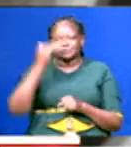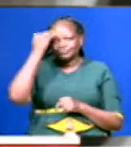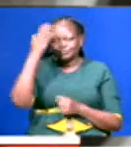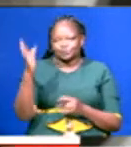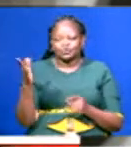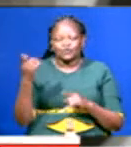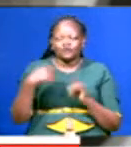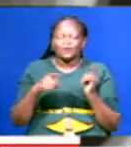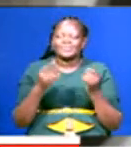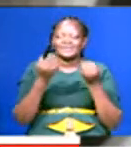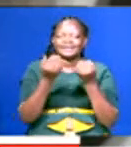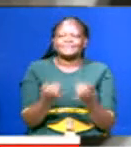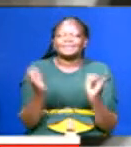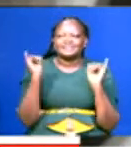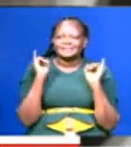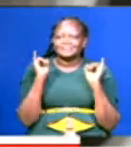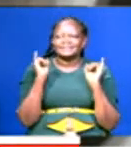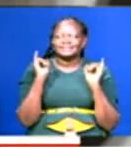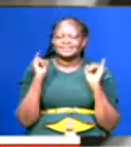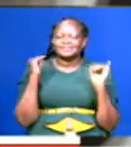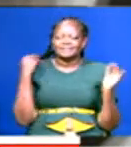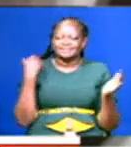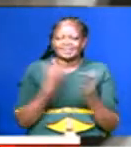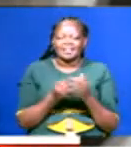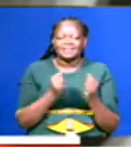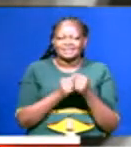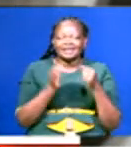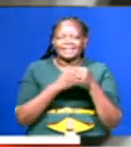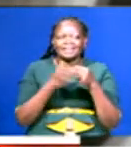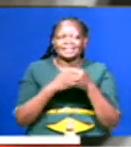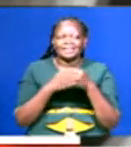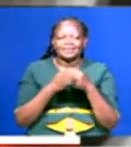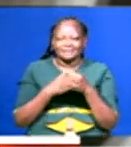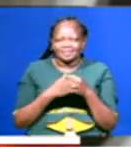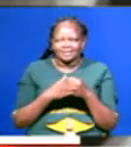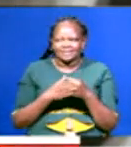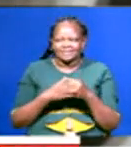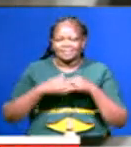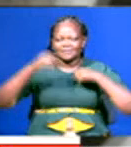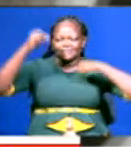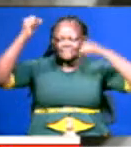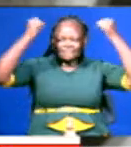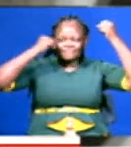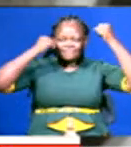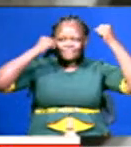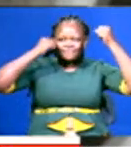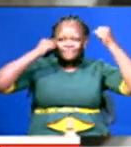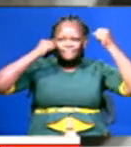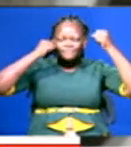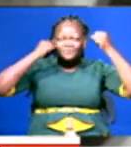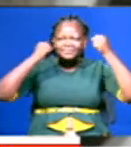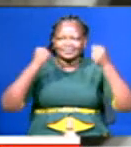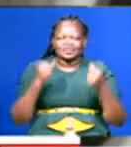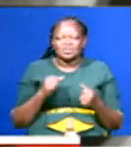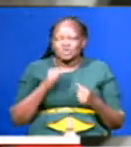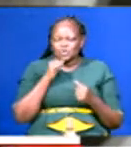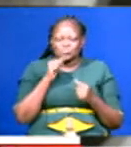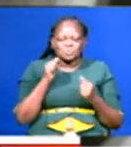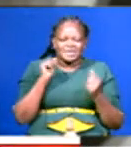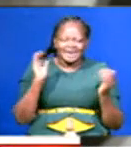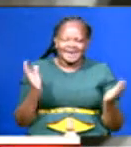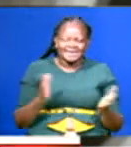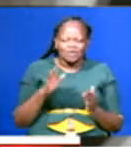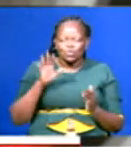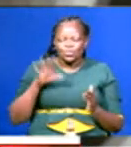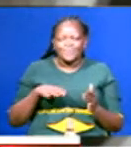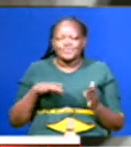independence, all the way to the year 1999, the Kenya Defense Forces discouraged female soldiers